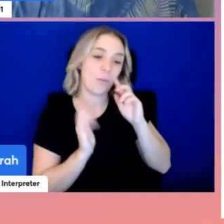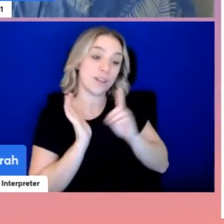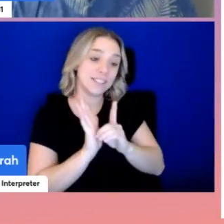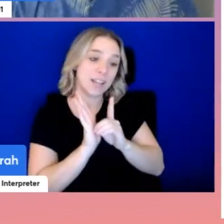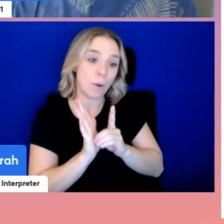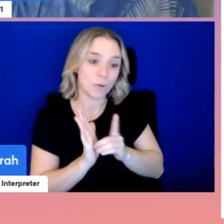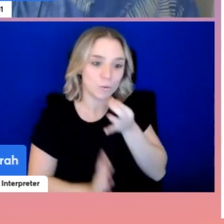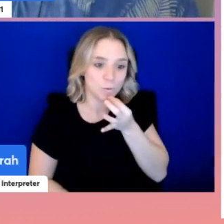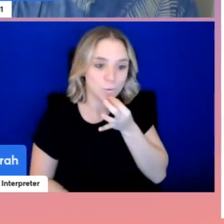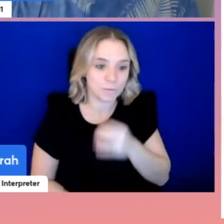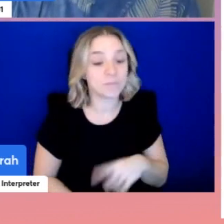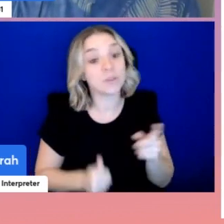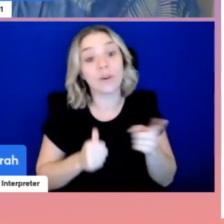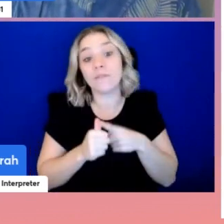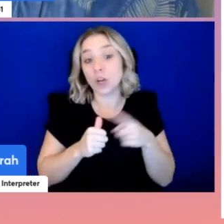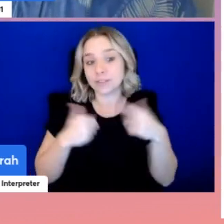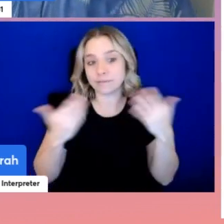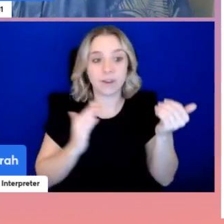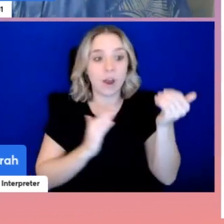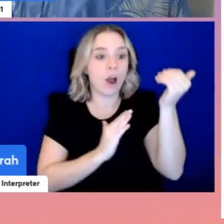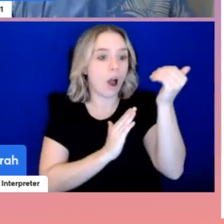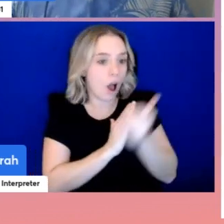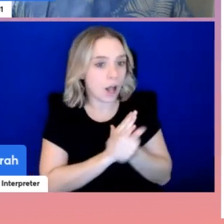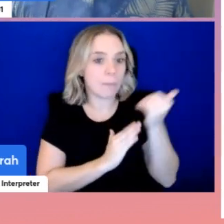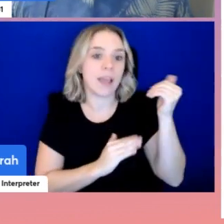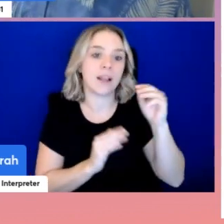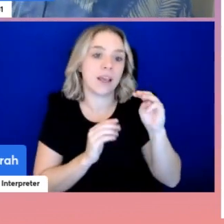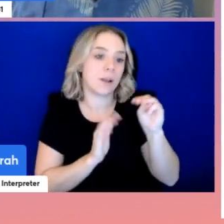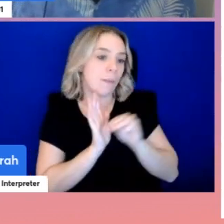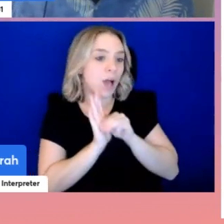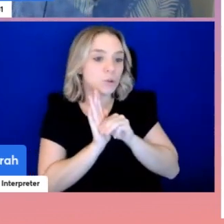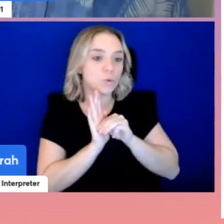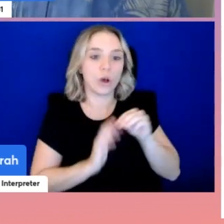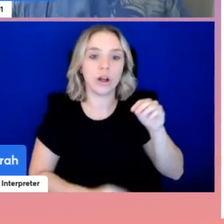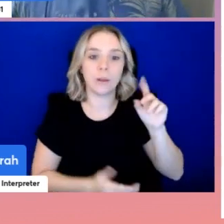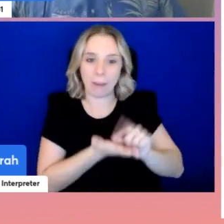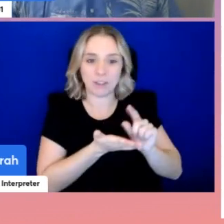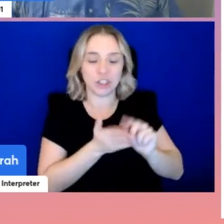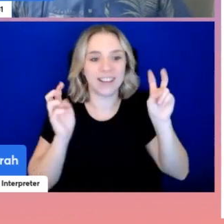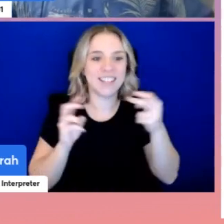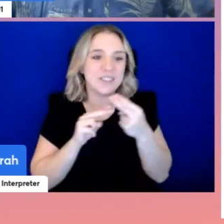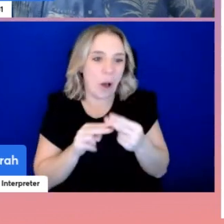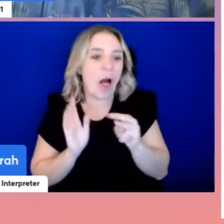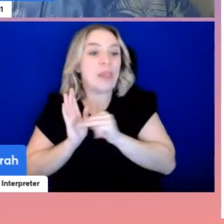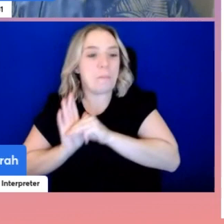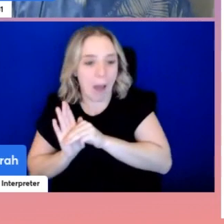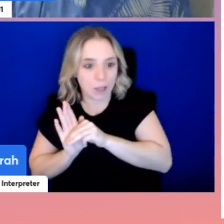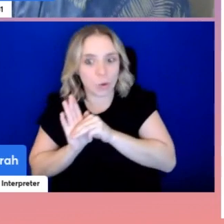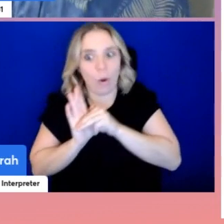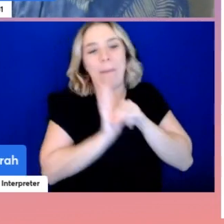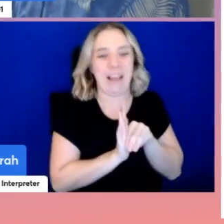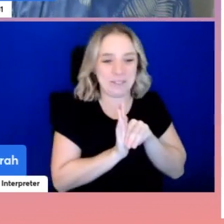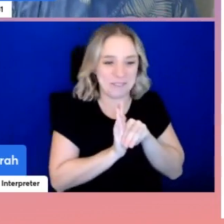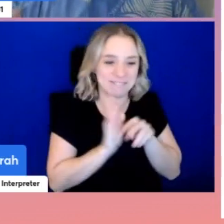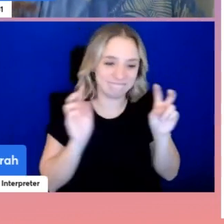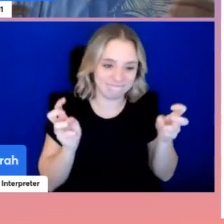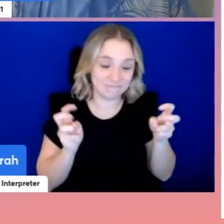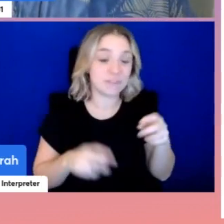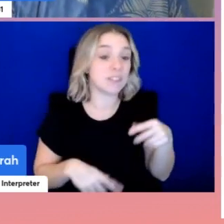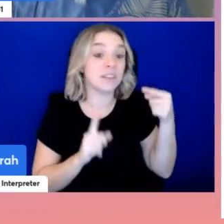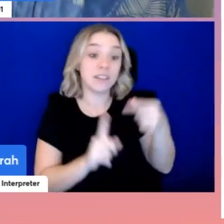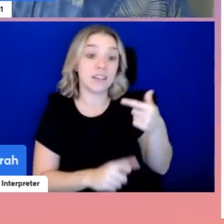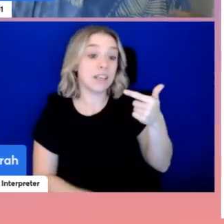So, first thing is automated module publishing. We call it the module, right? So the idea here is a GitHub repo